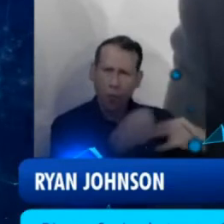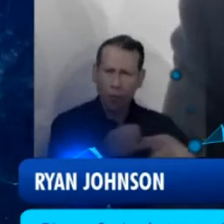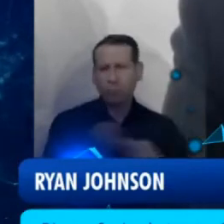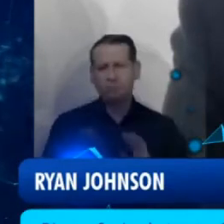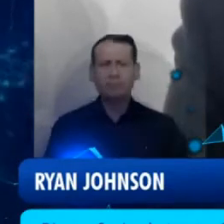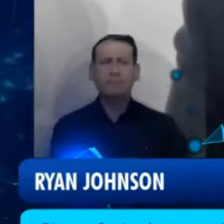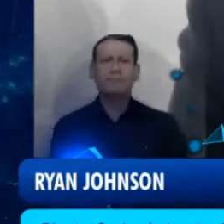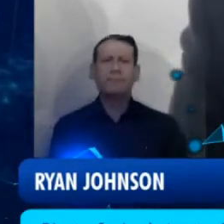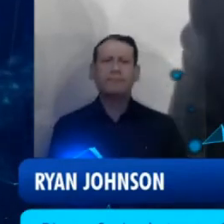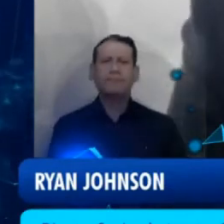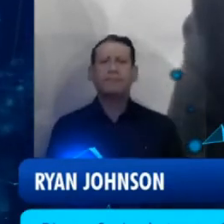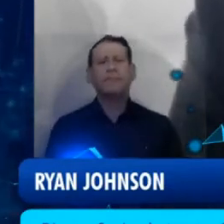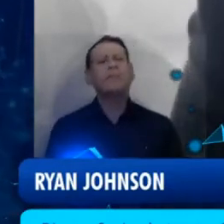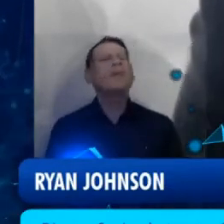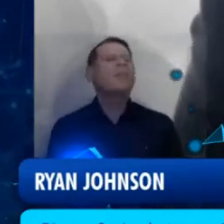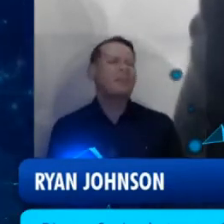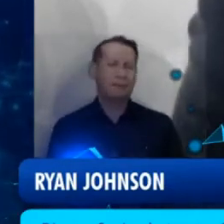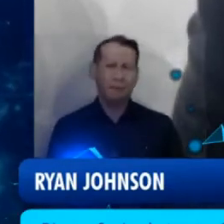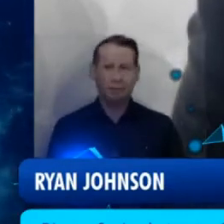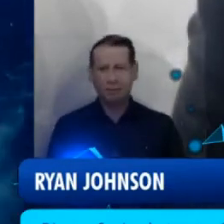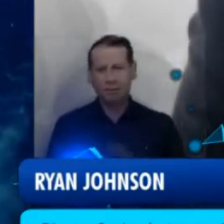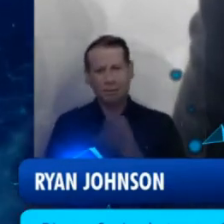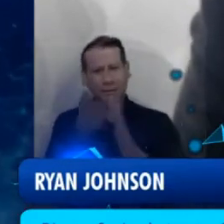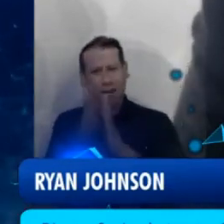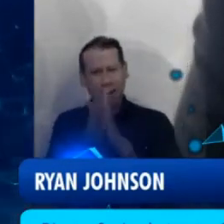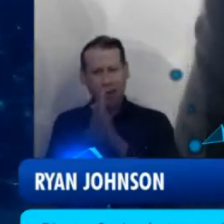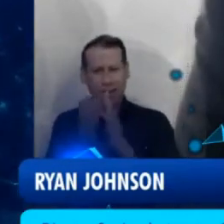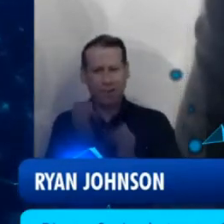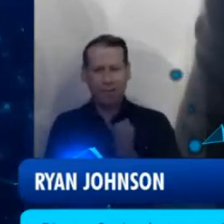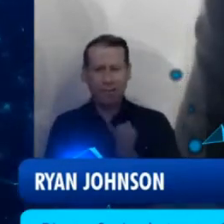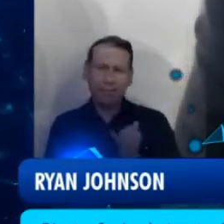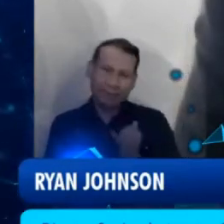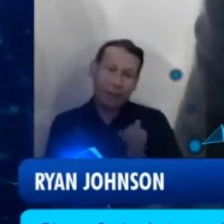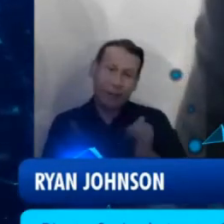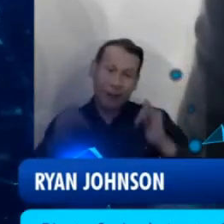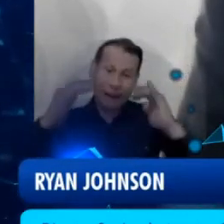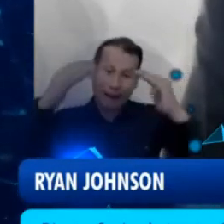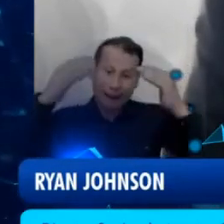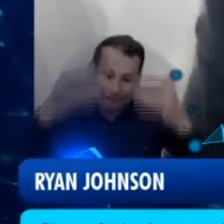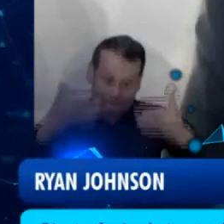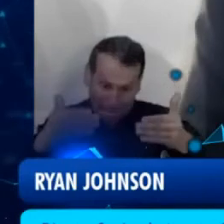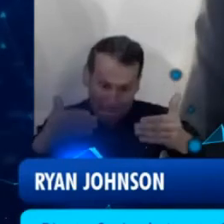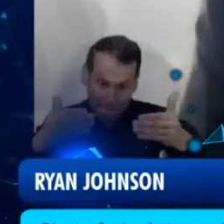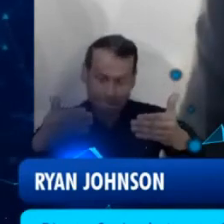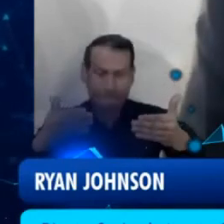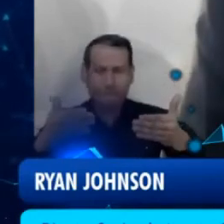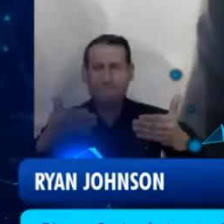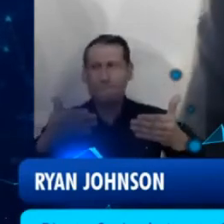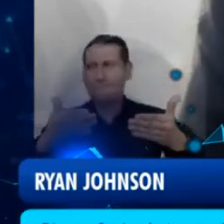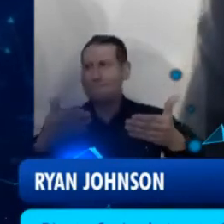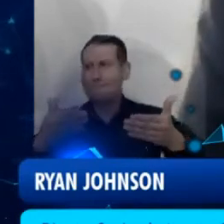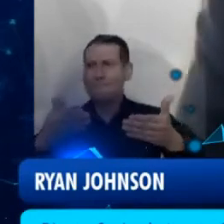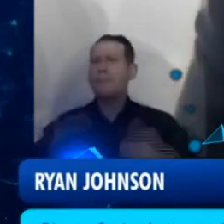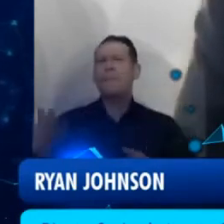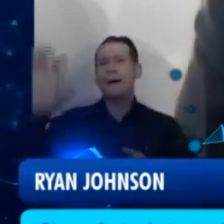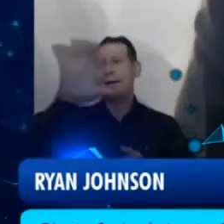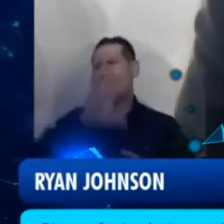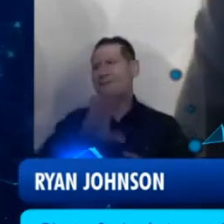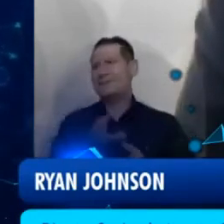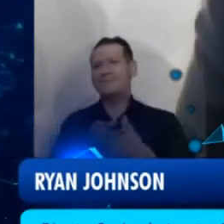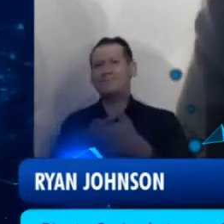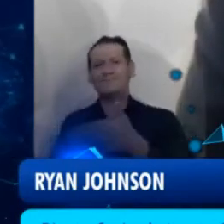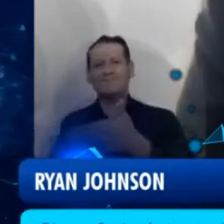I would like to highlight very briefly in my last words a couple of barriers that we have found in several countries of the